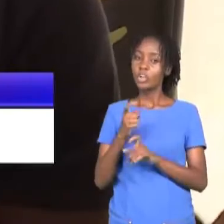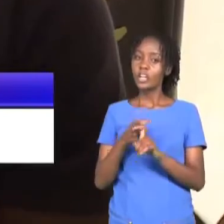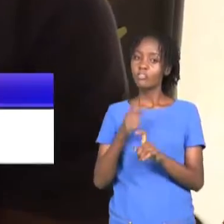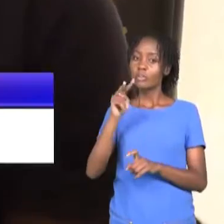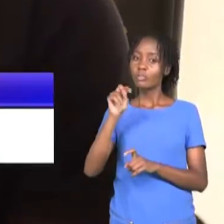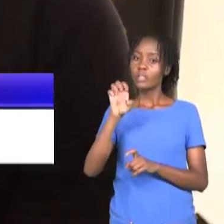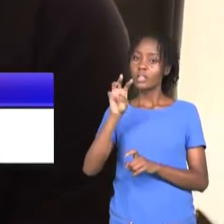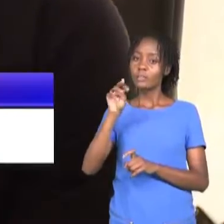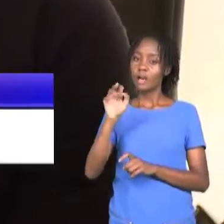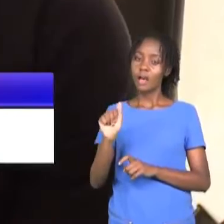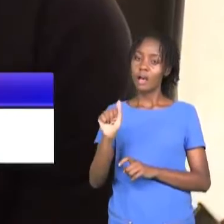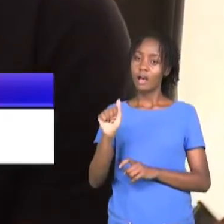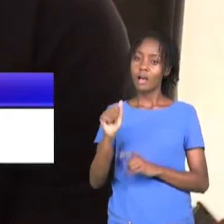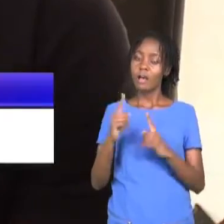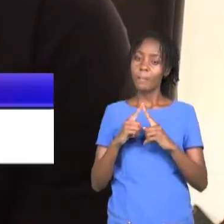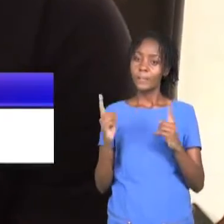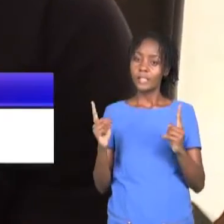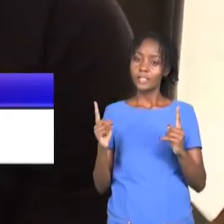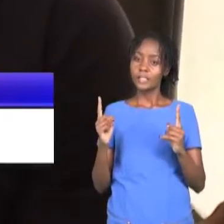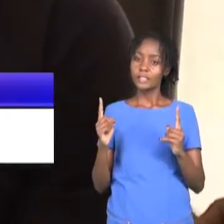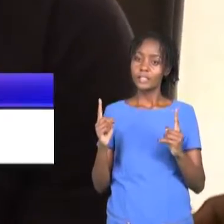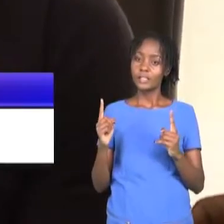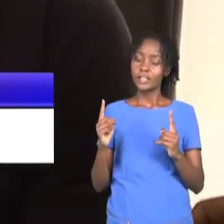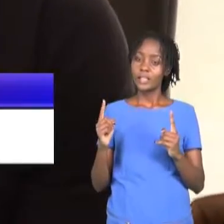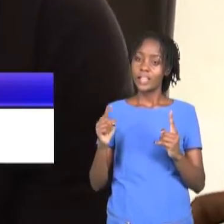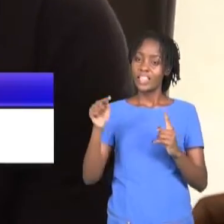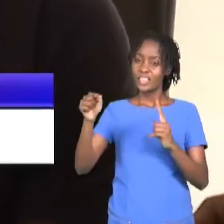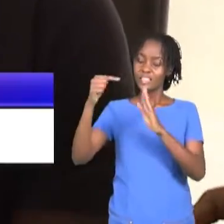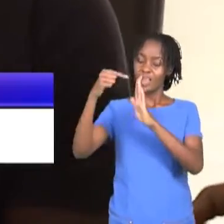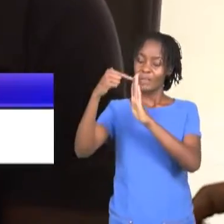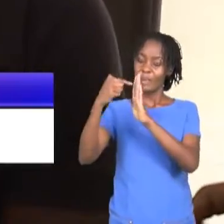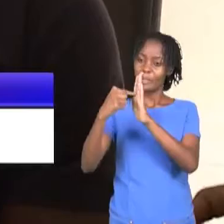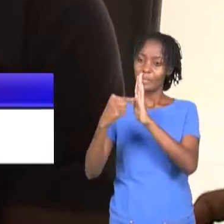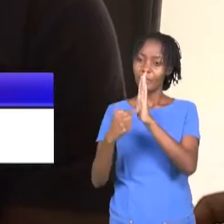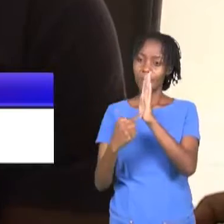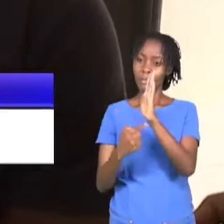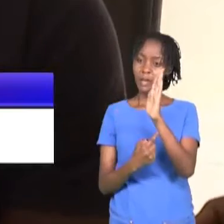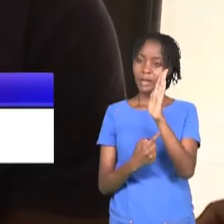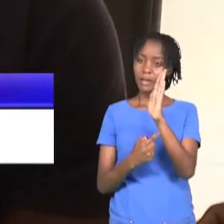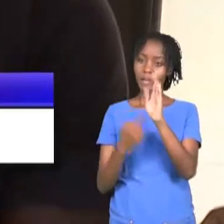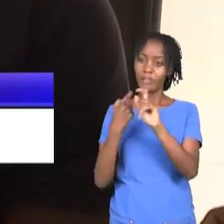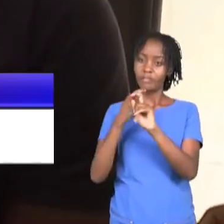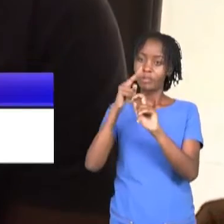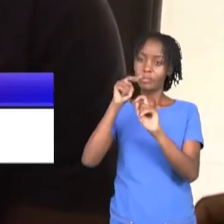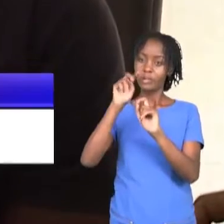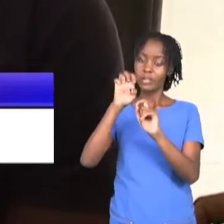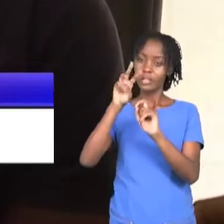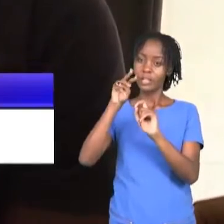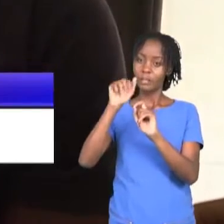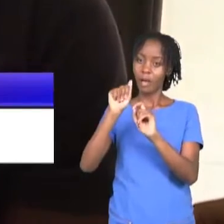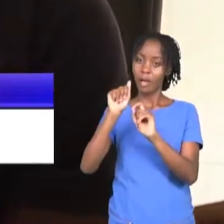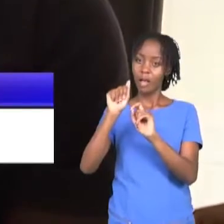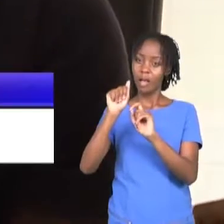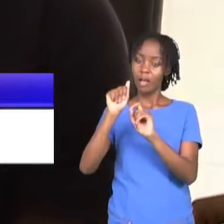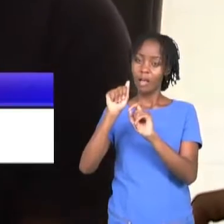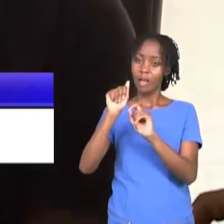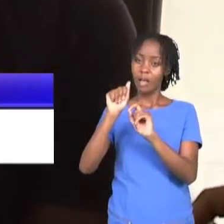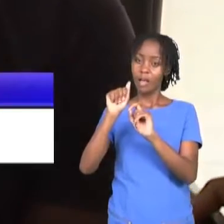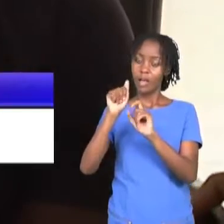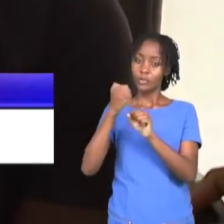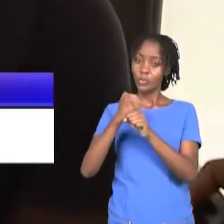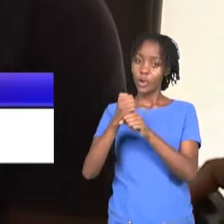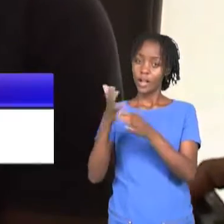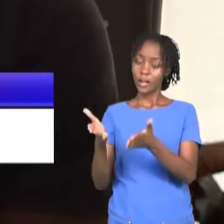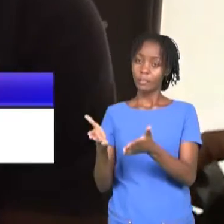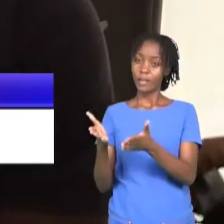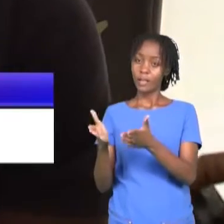But there were measurements that were given by the NEMA to be operated by Big Club, and Big